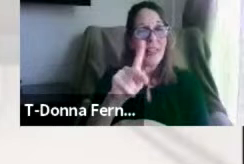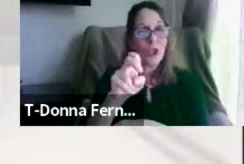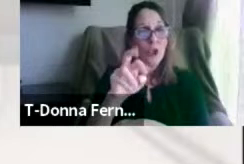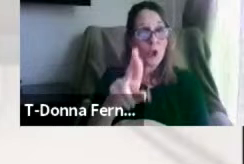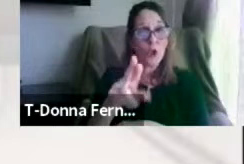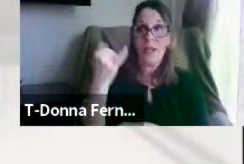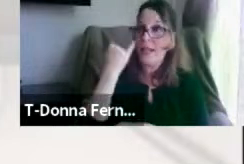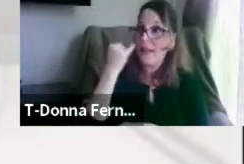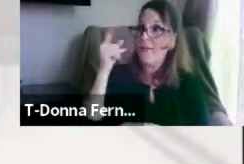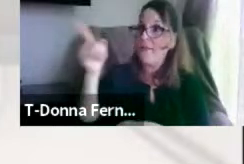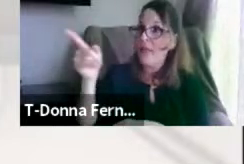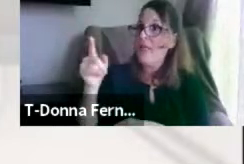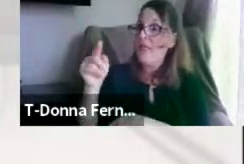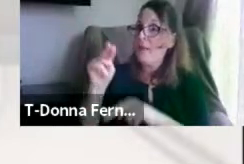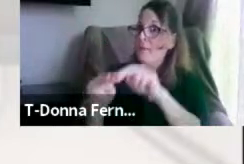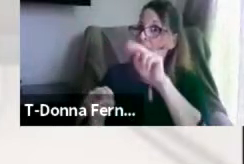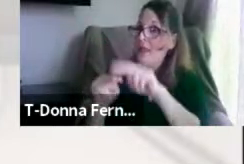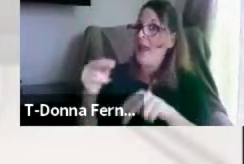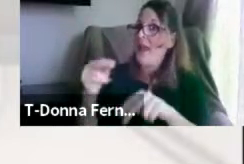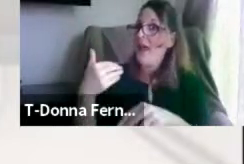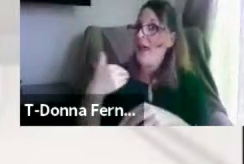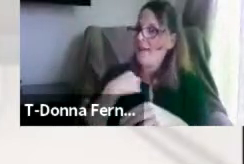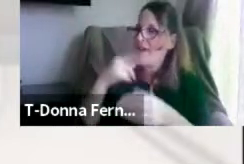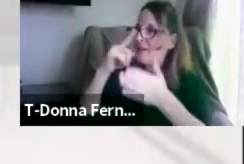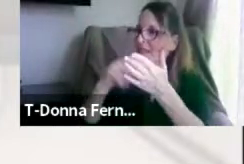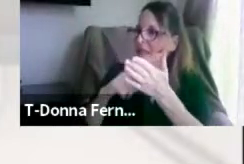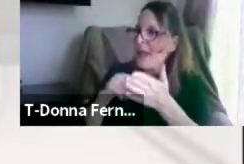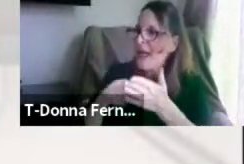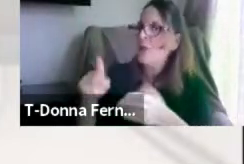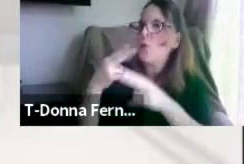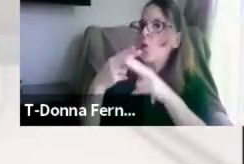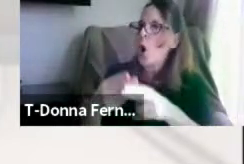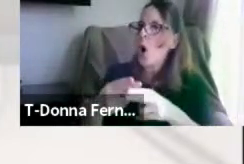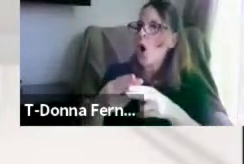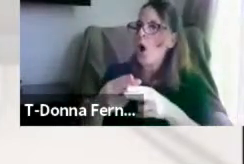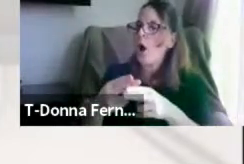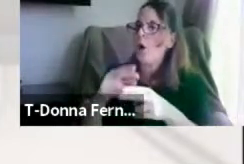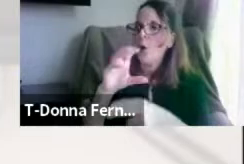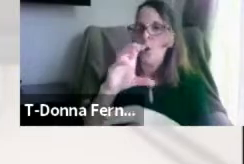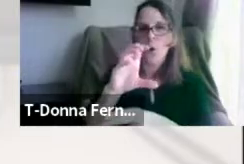does have a cooling tower, also inspect that cooling tower.